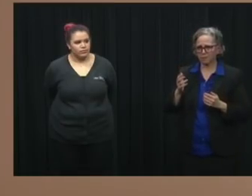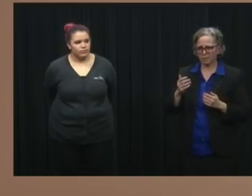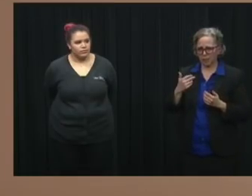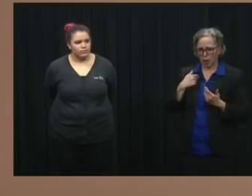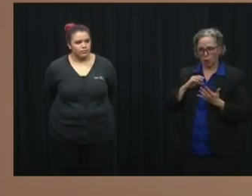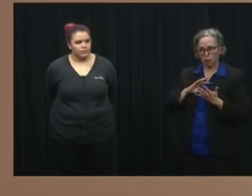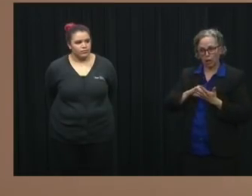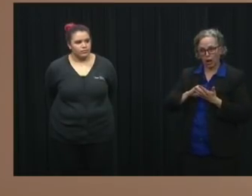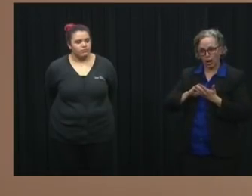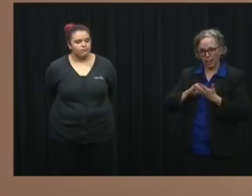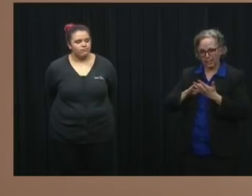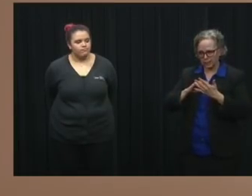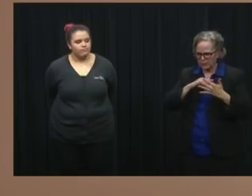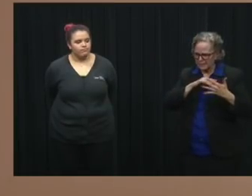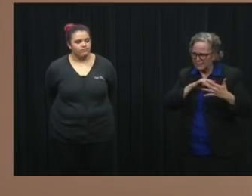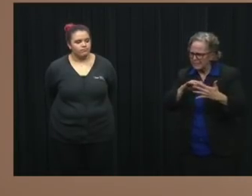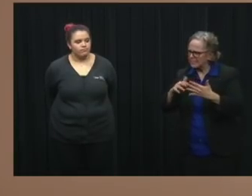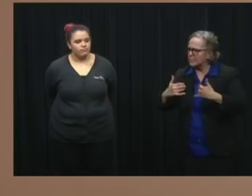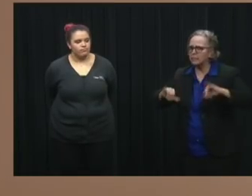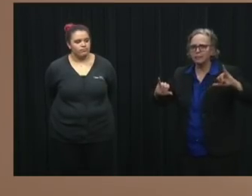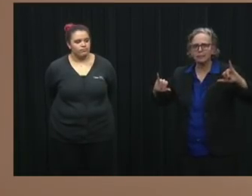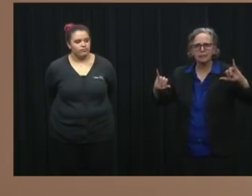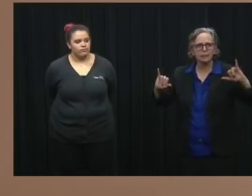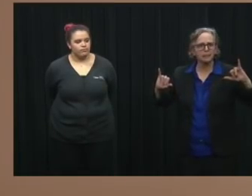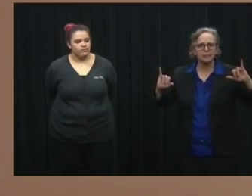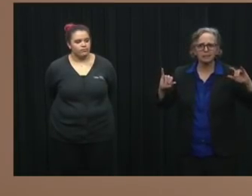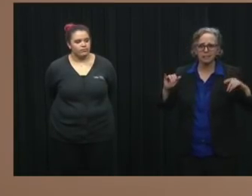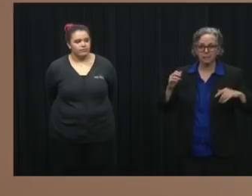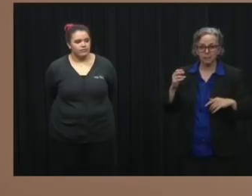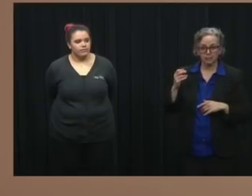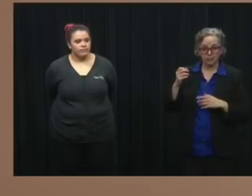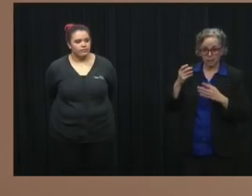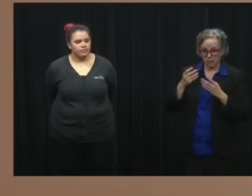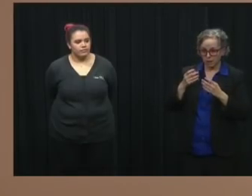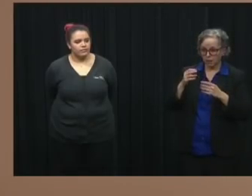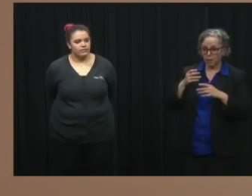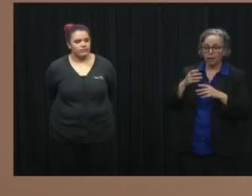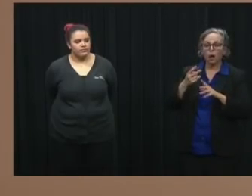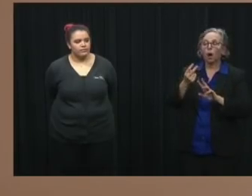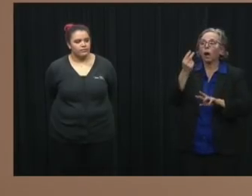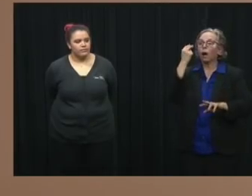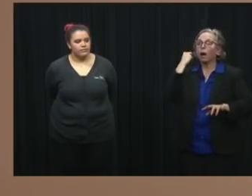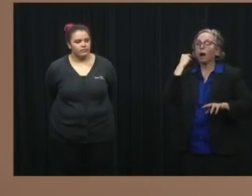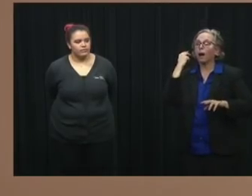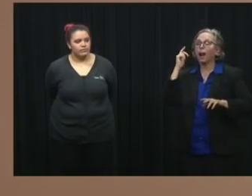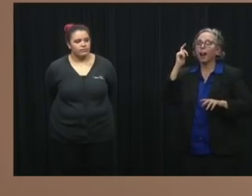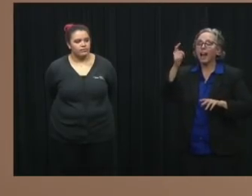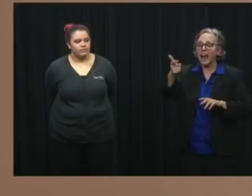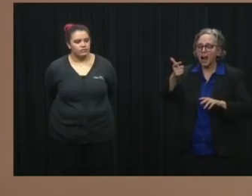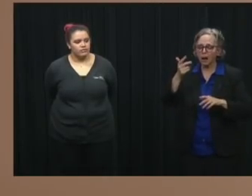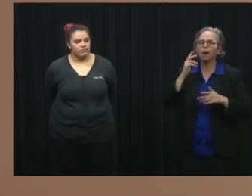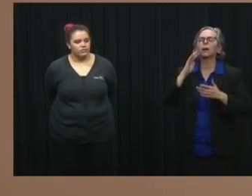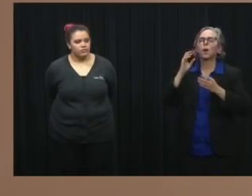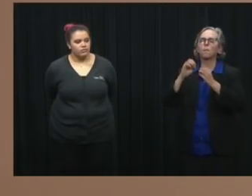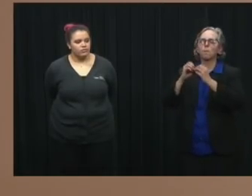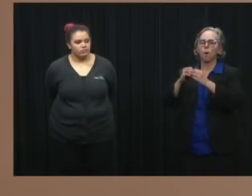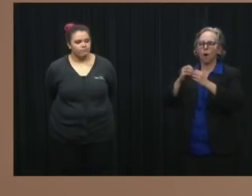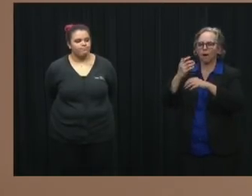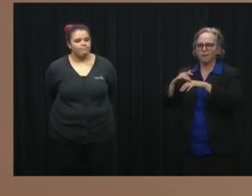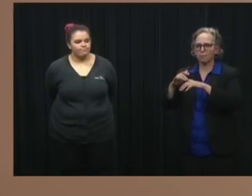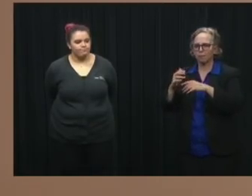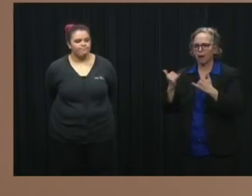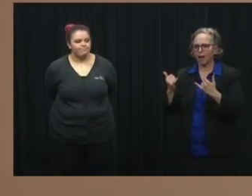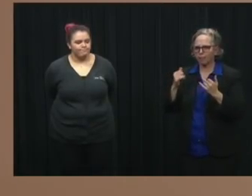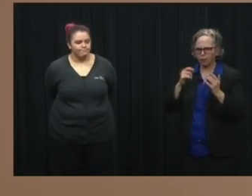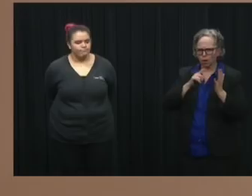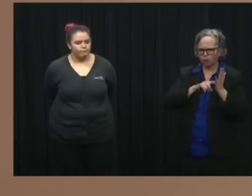before, a whole postmortem or a after action, and so a lot of other researchers I know would love to look at some of this data. So I'll give you